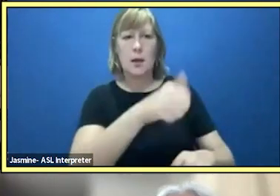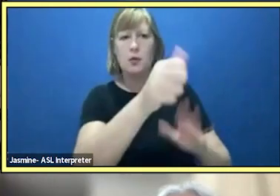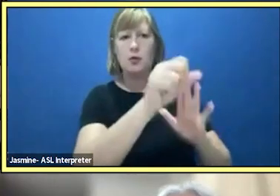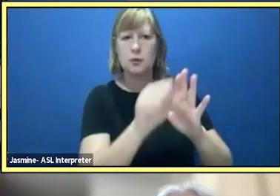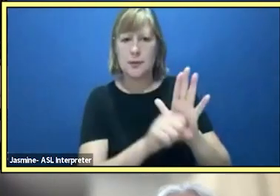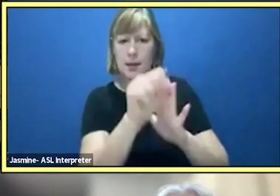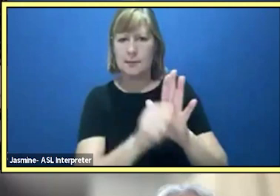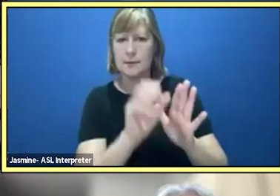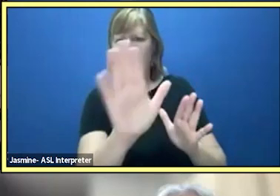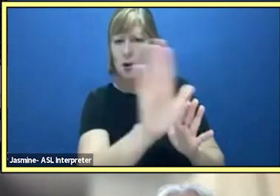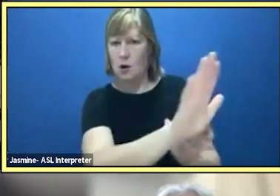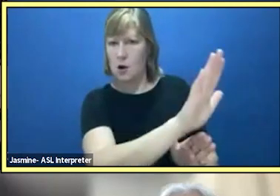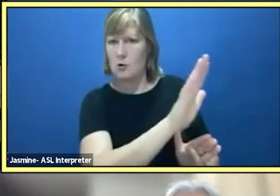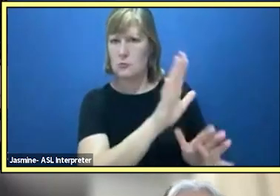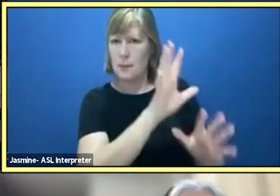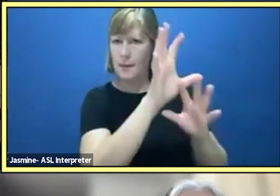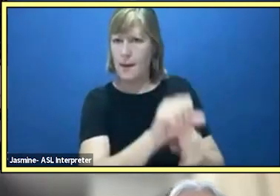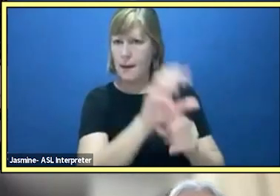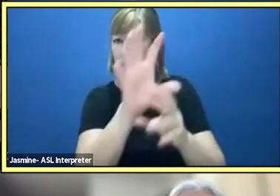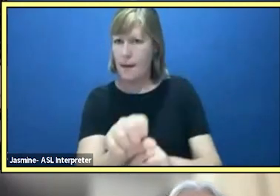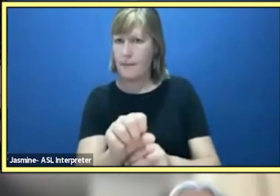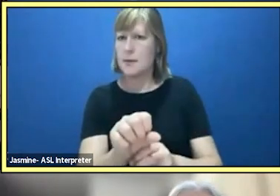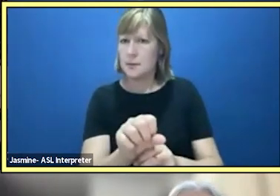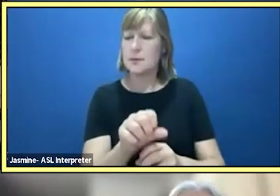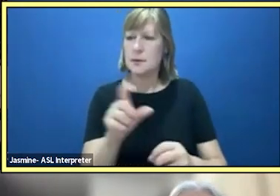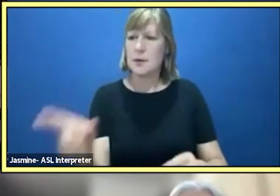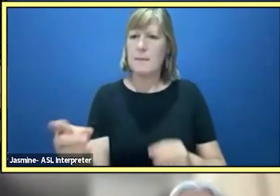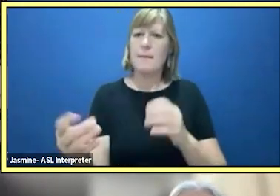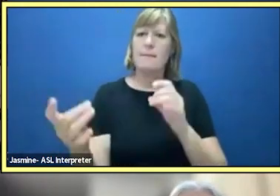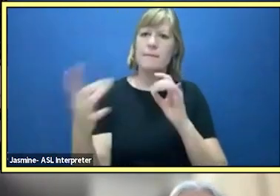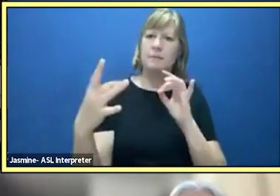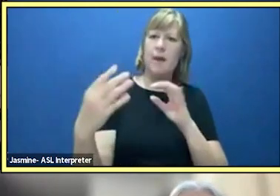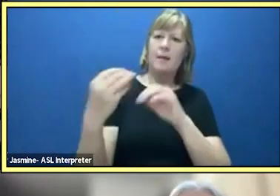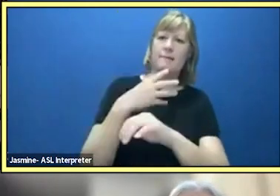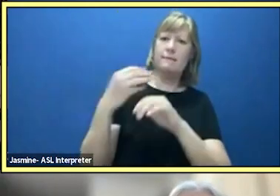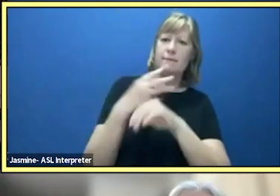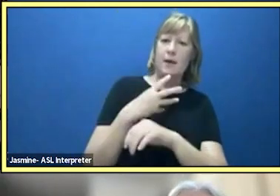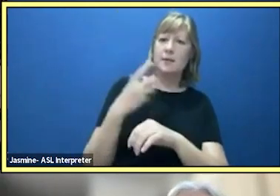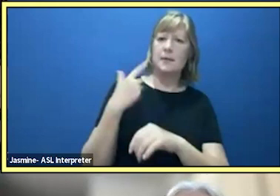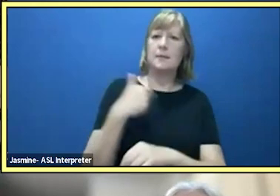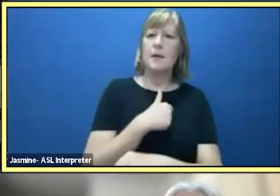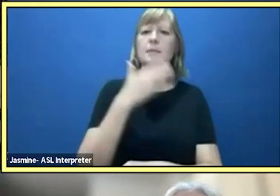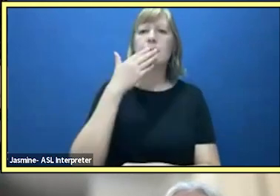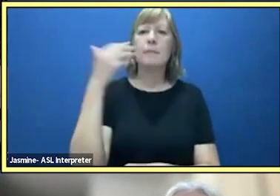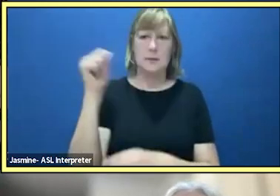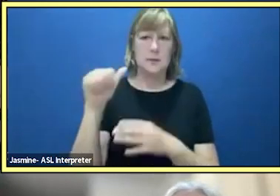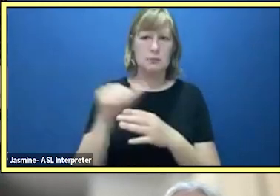best practices and learning from other states about how to best make this work for